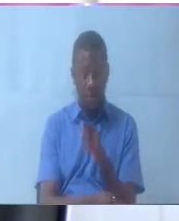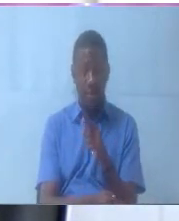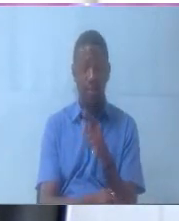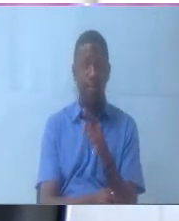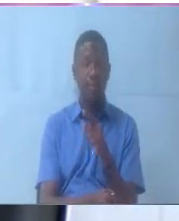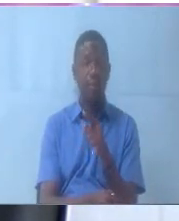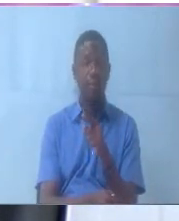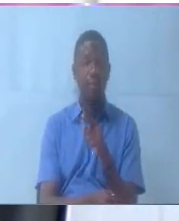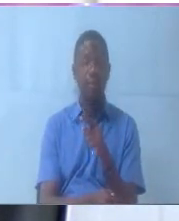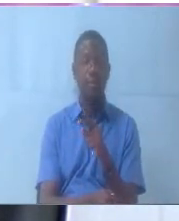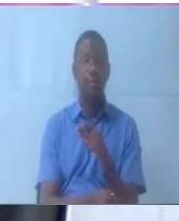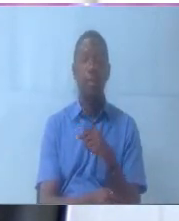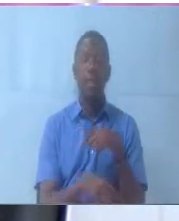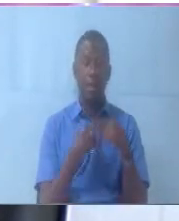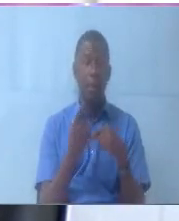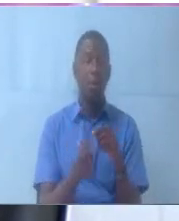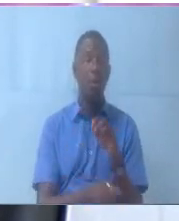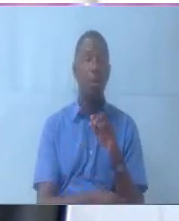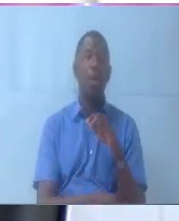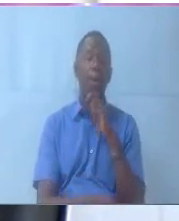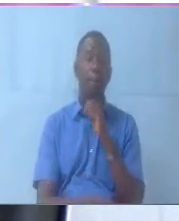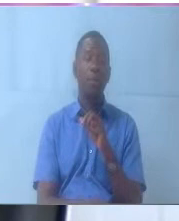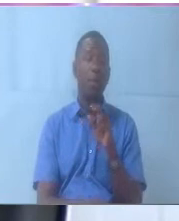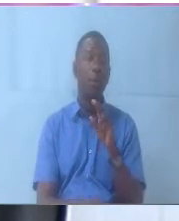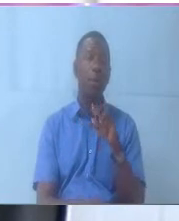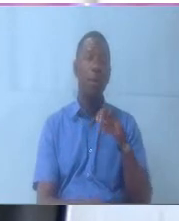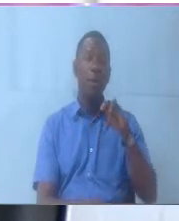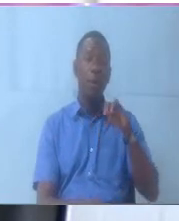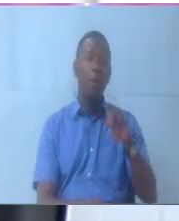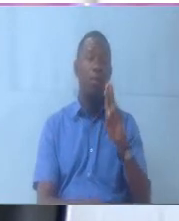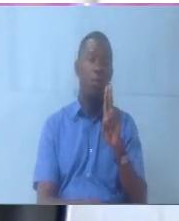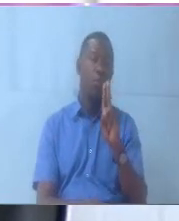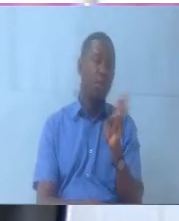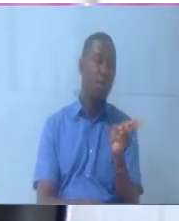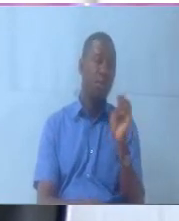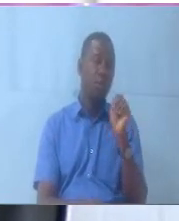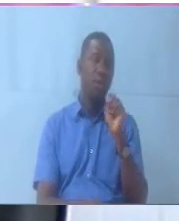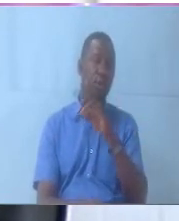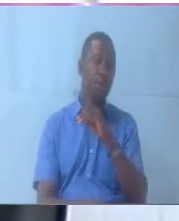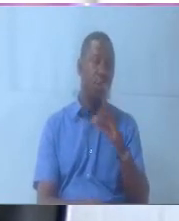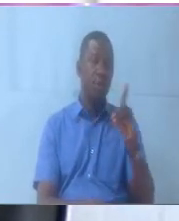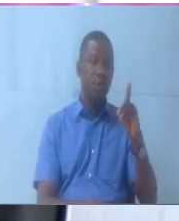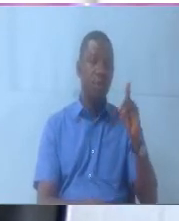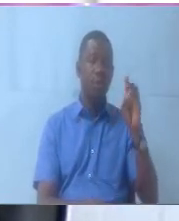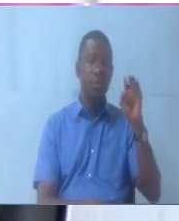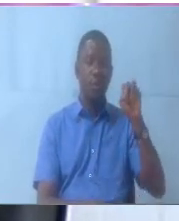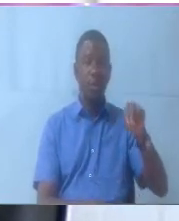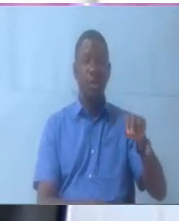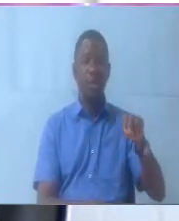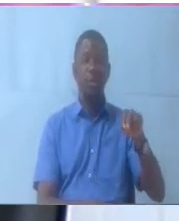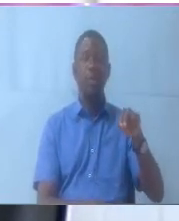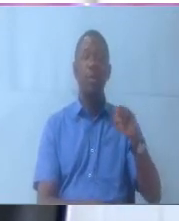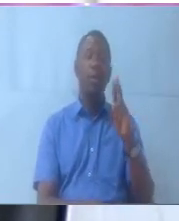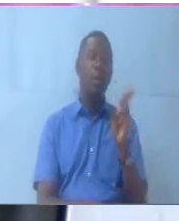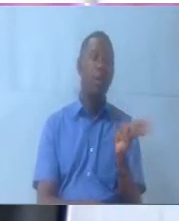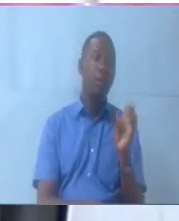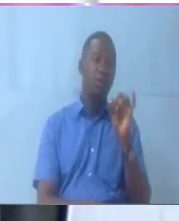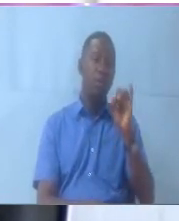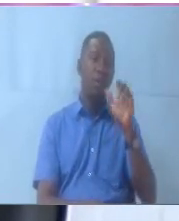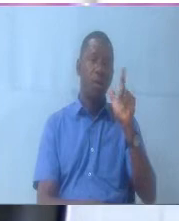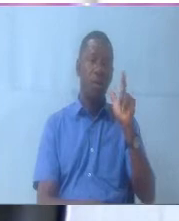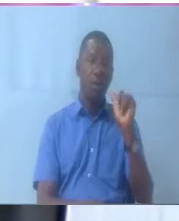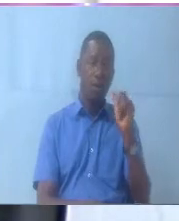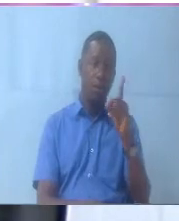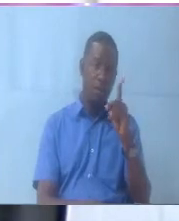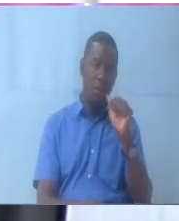ayebula. Muhiddin Haidara, Buya Ture, he will be terminated. His service will be terminated in the